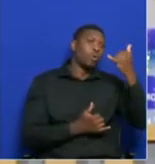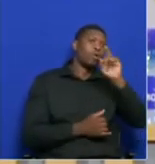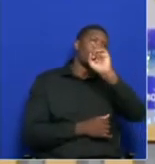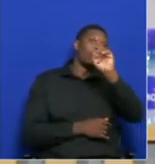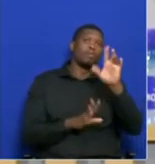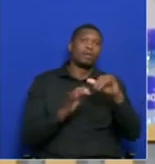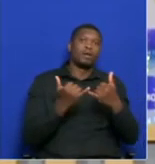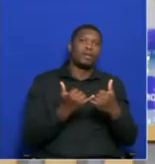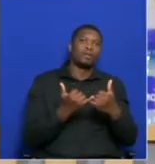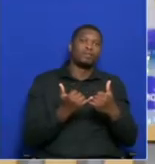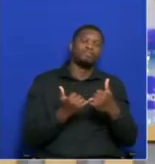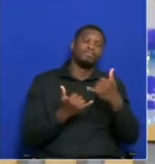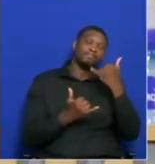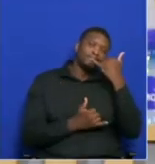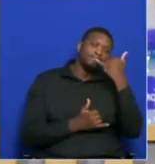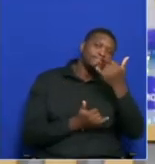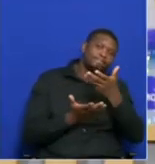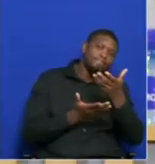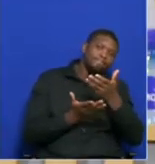I have attached